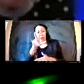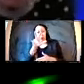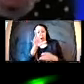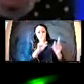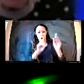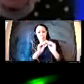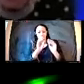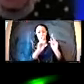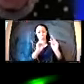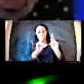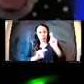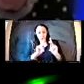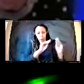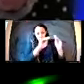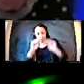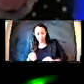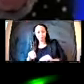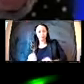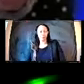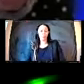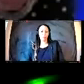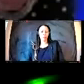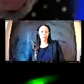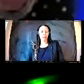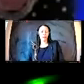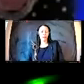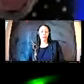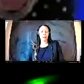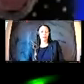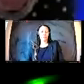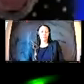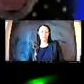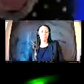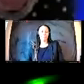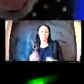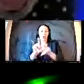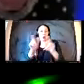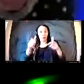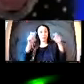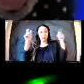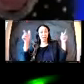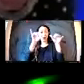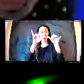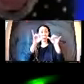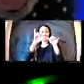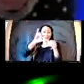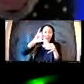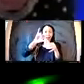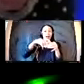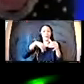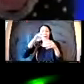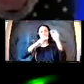So essentially, the bigger or the size of the building, the stronger the impact will